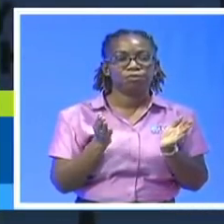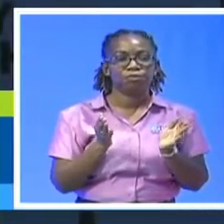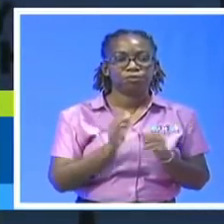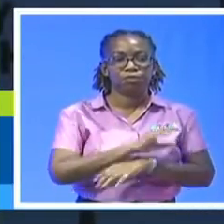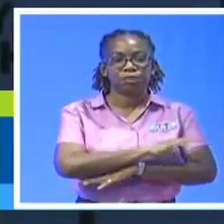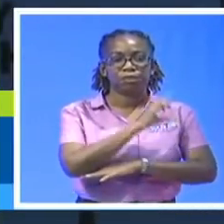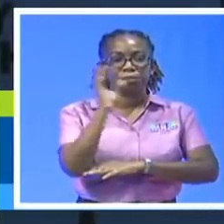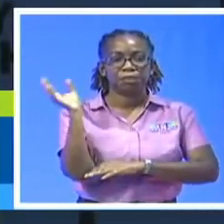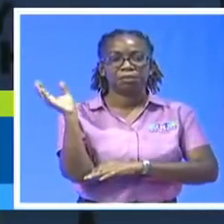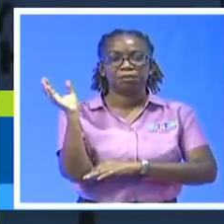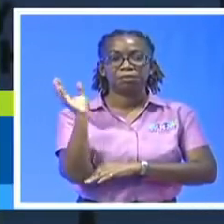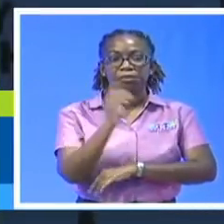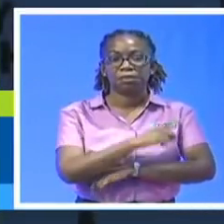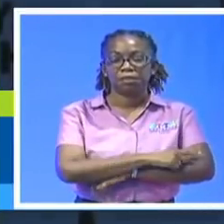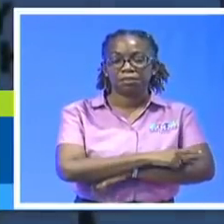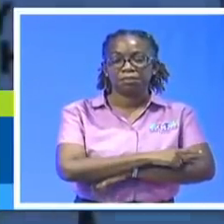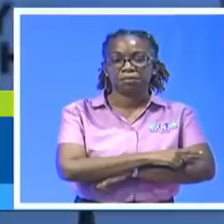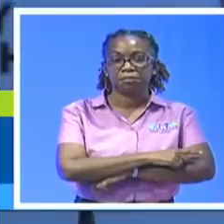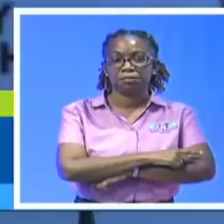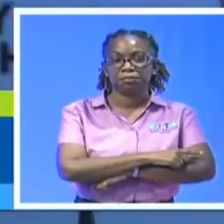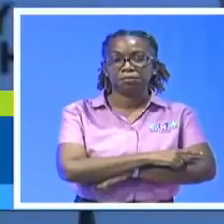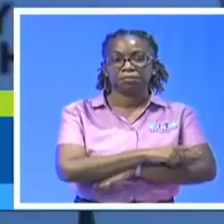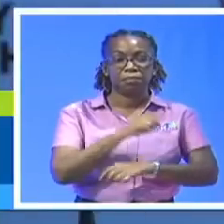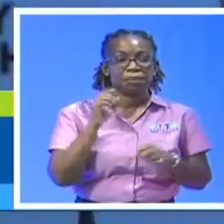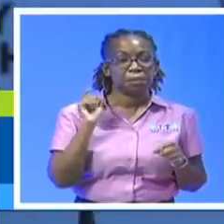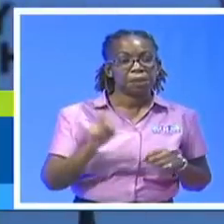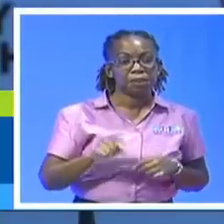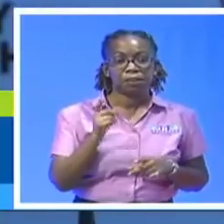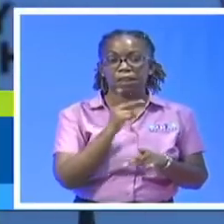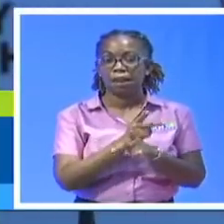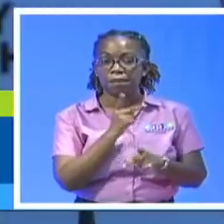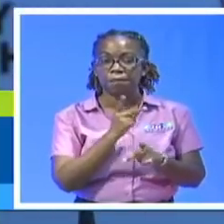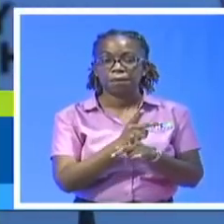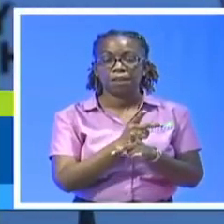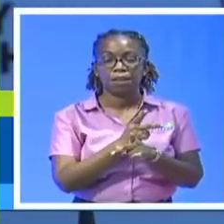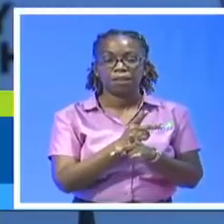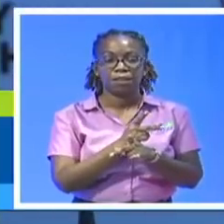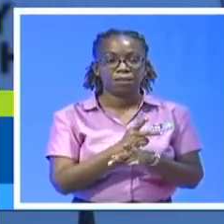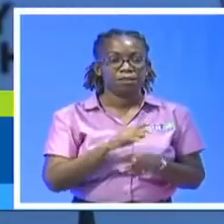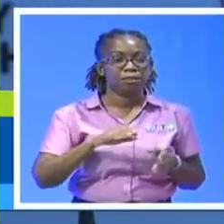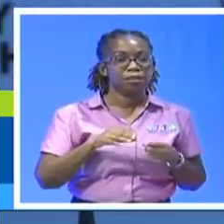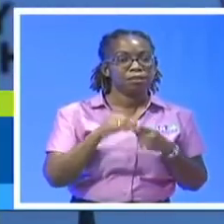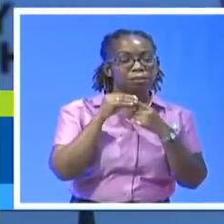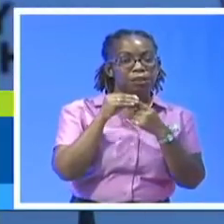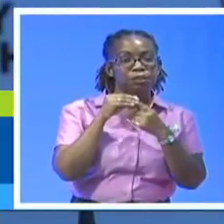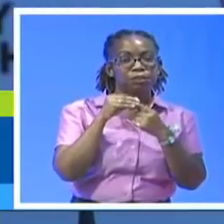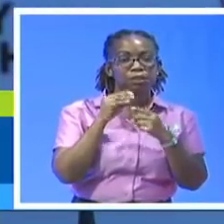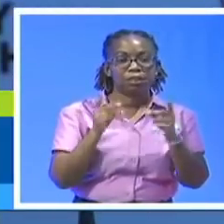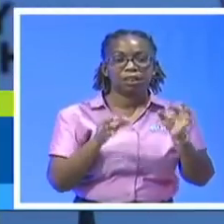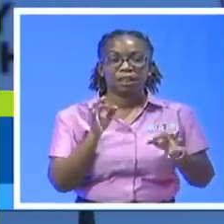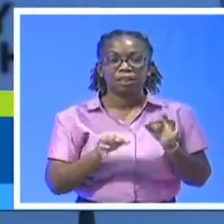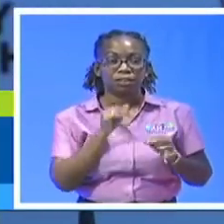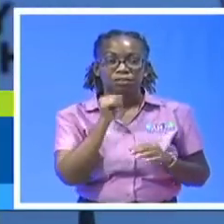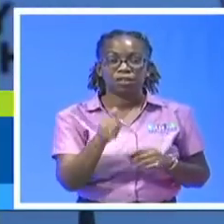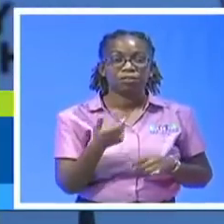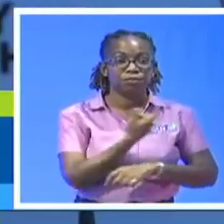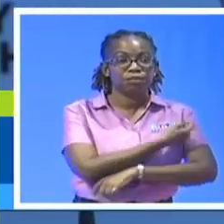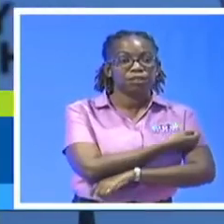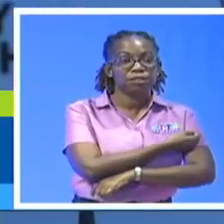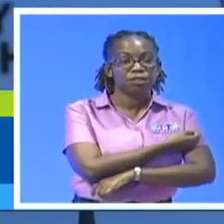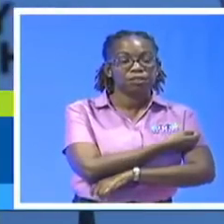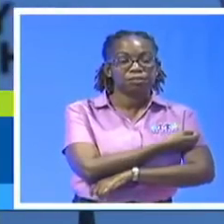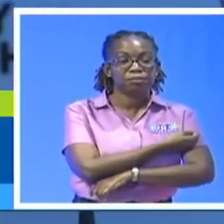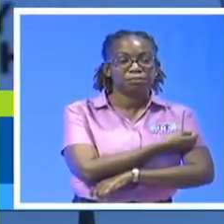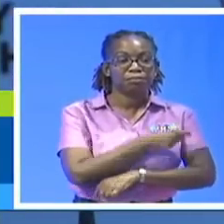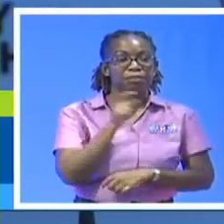season to be extremely careful, especially if you are unvaccinated and you are being invited